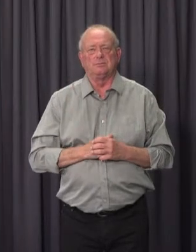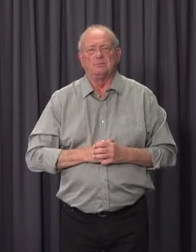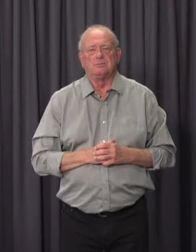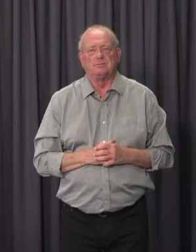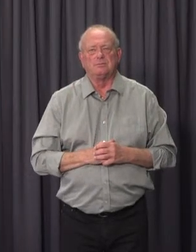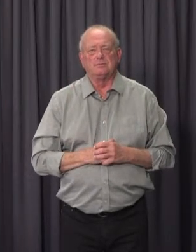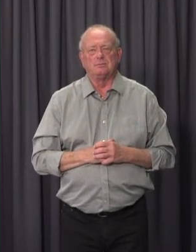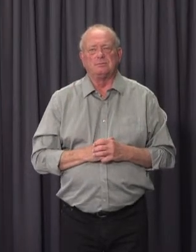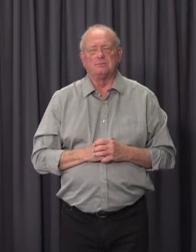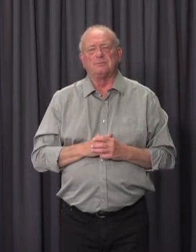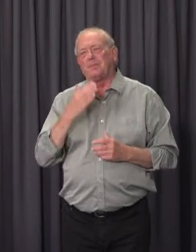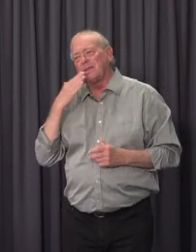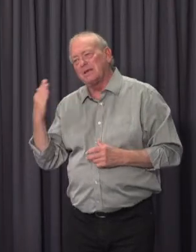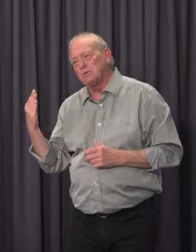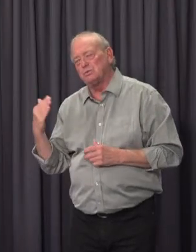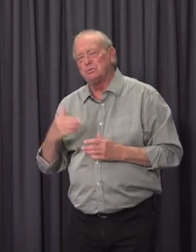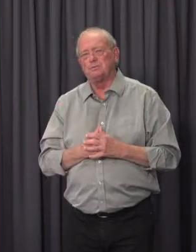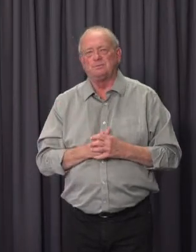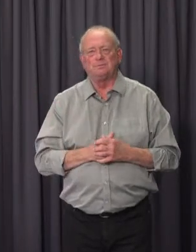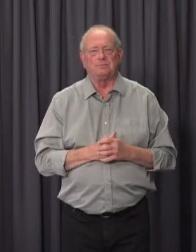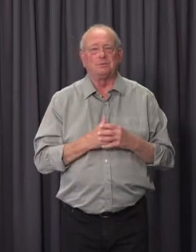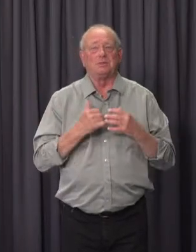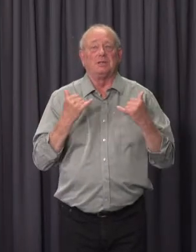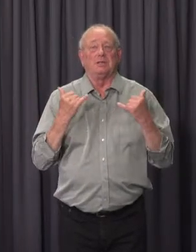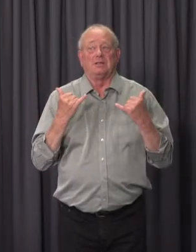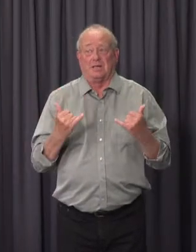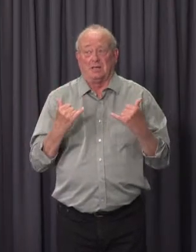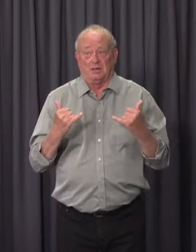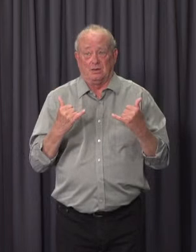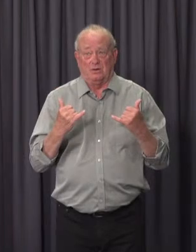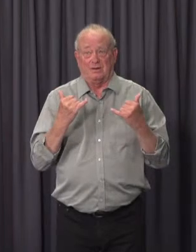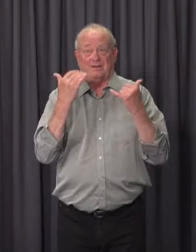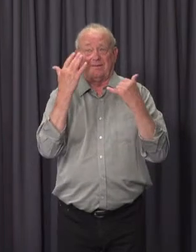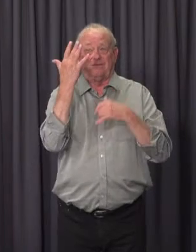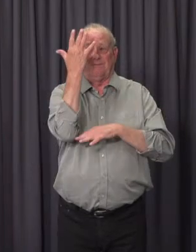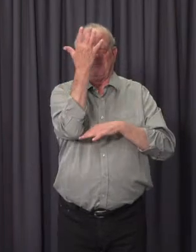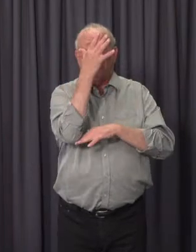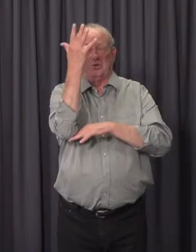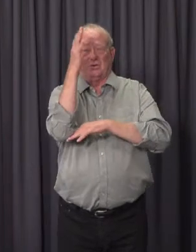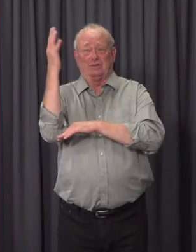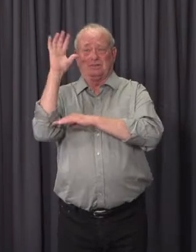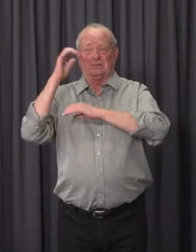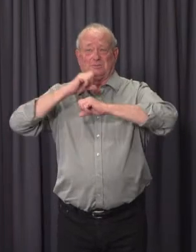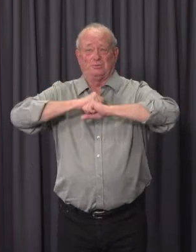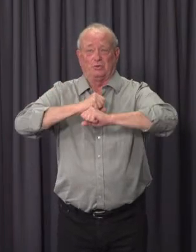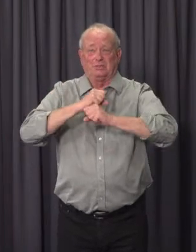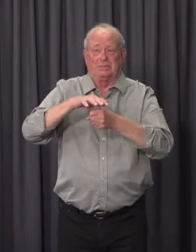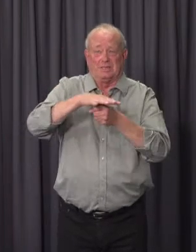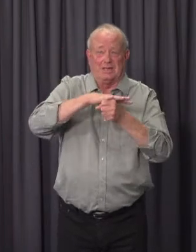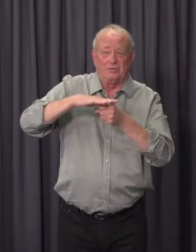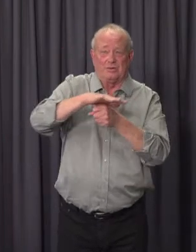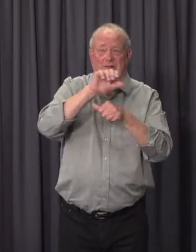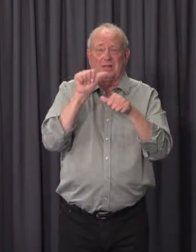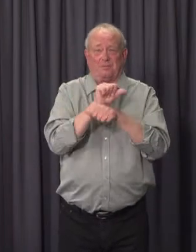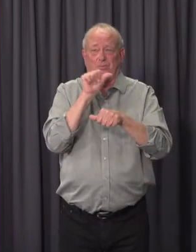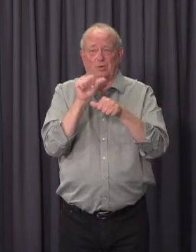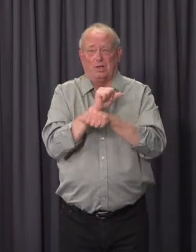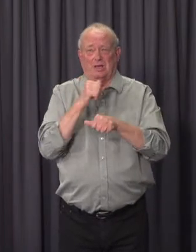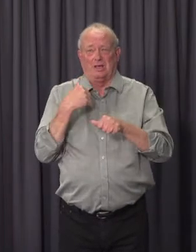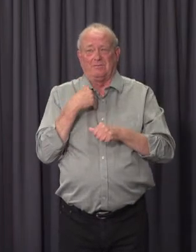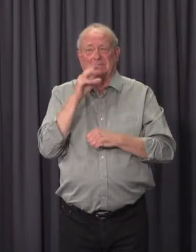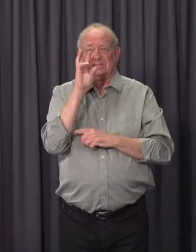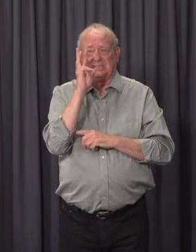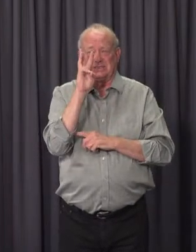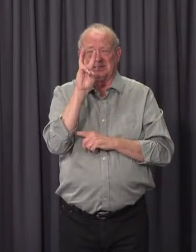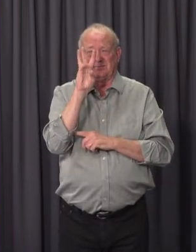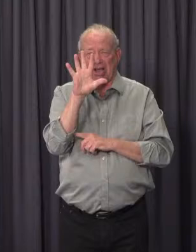There are 65 wildfires in the forest protection area of Alberta. 17 of those are out of control. So